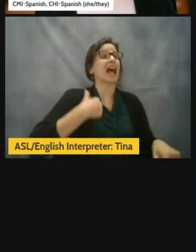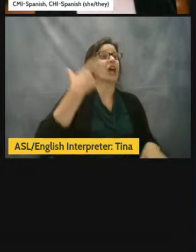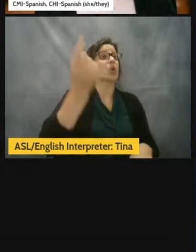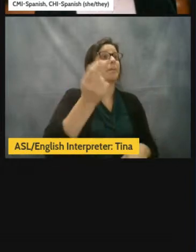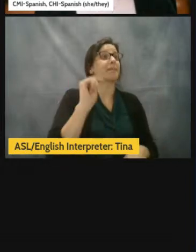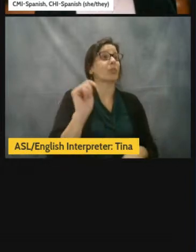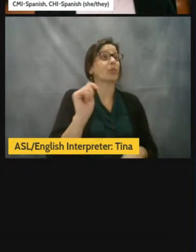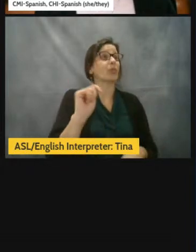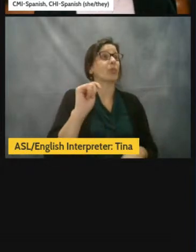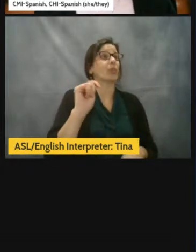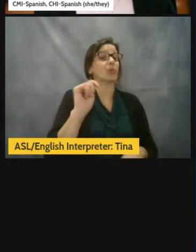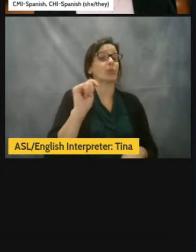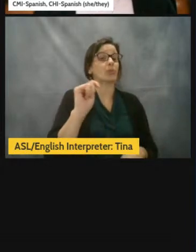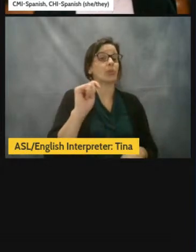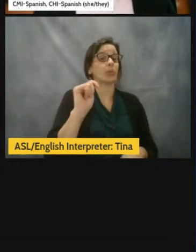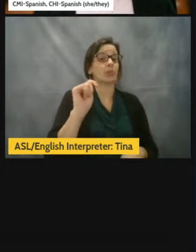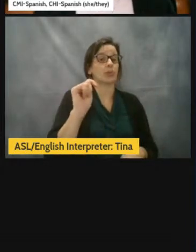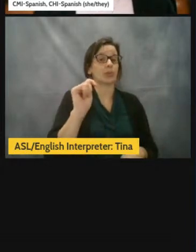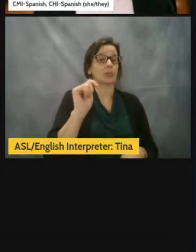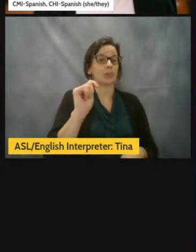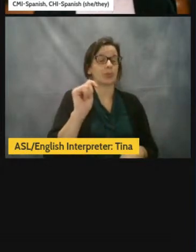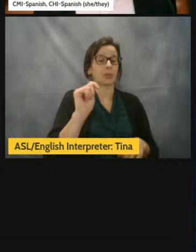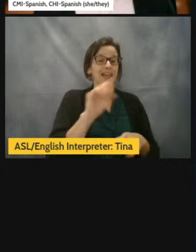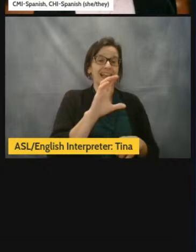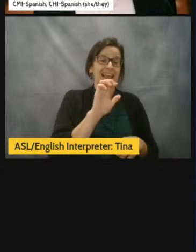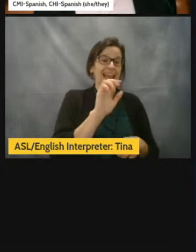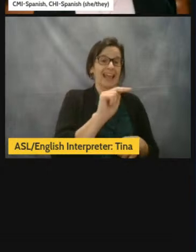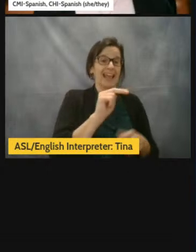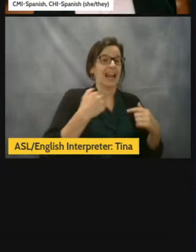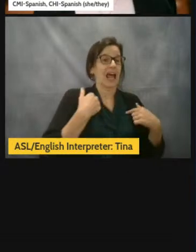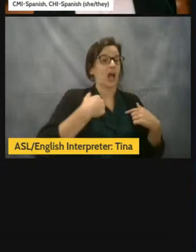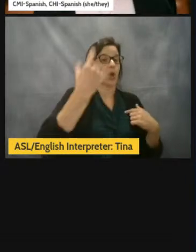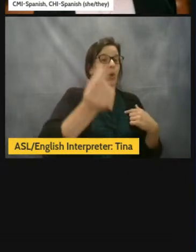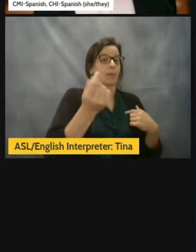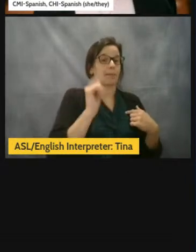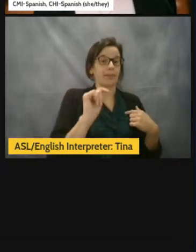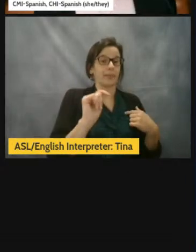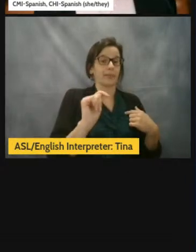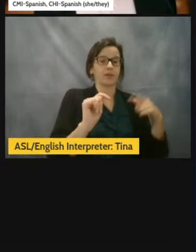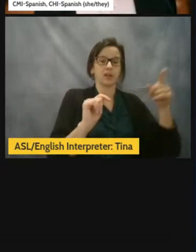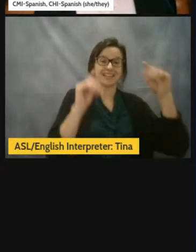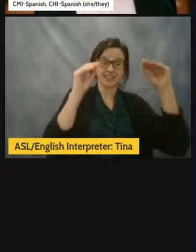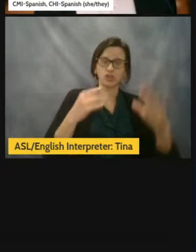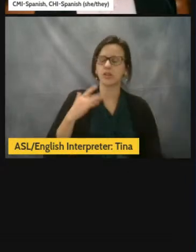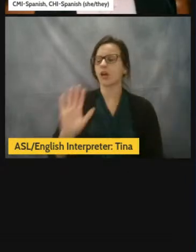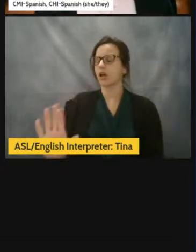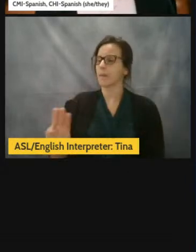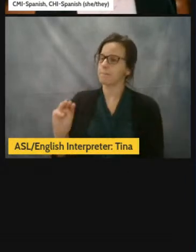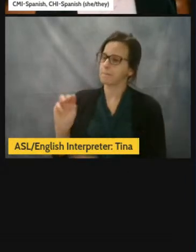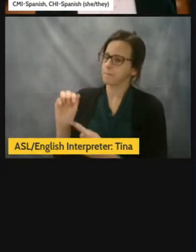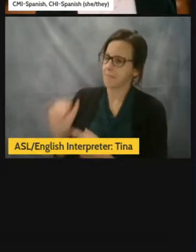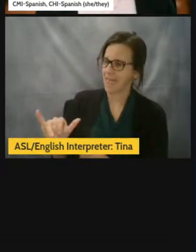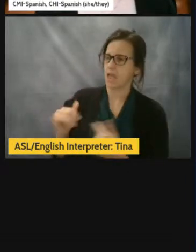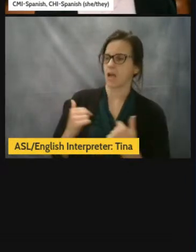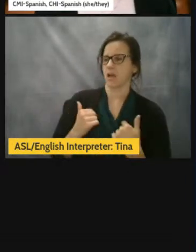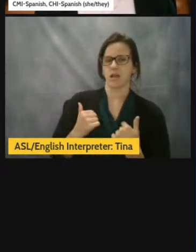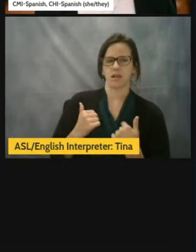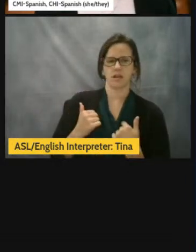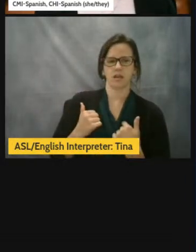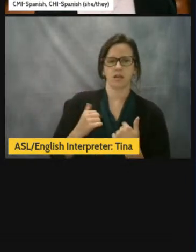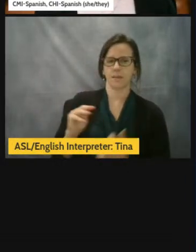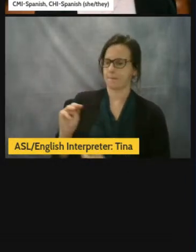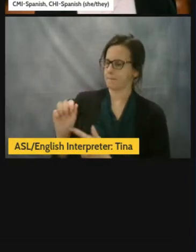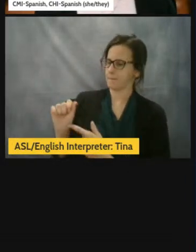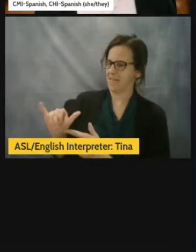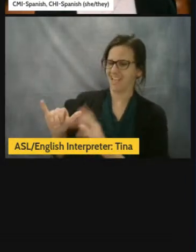bathroom? And then the teacher would correct me, may I go to the bathroom?